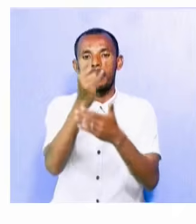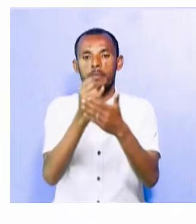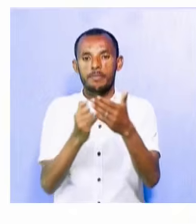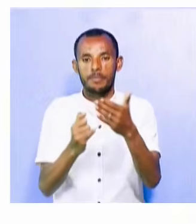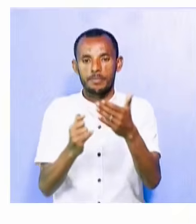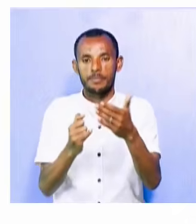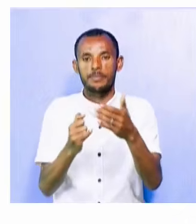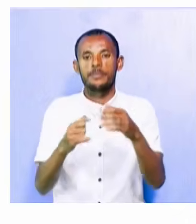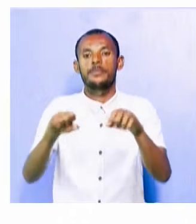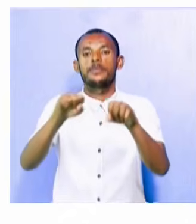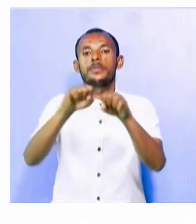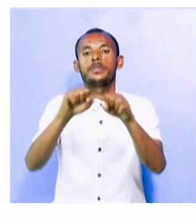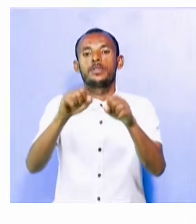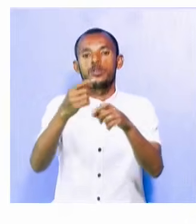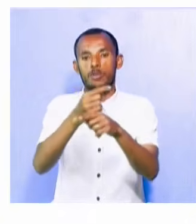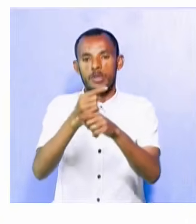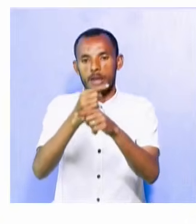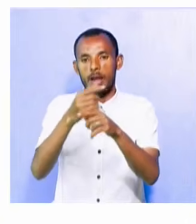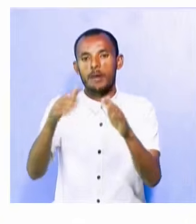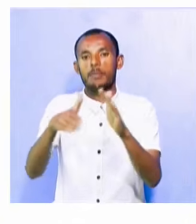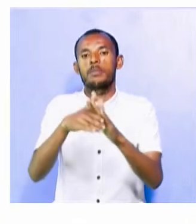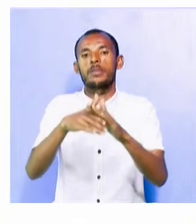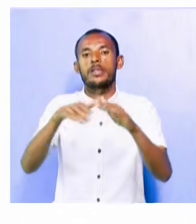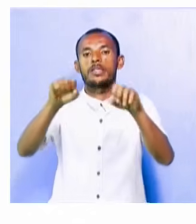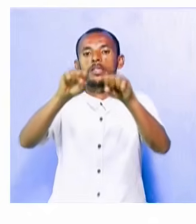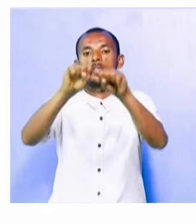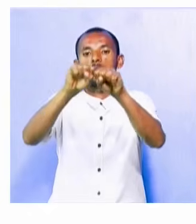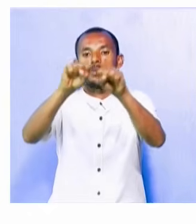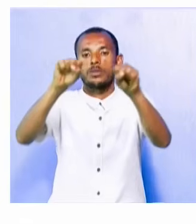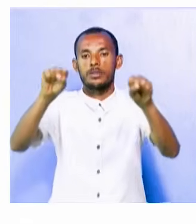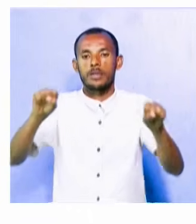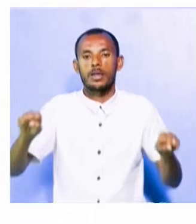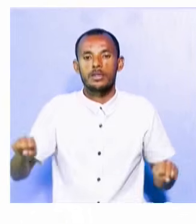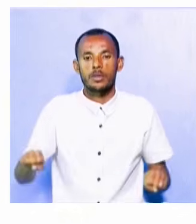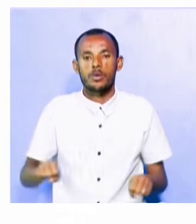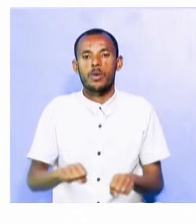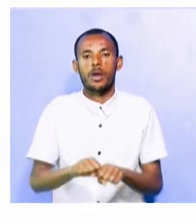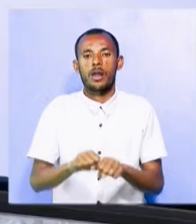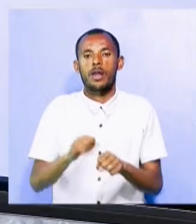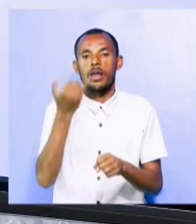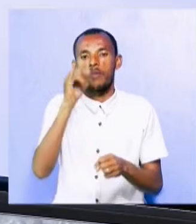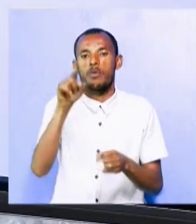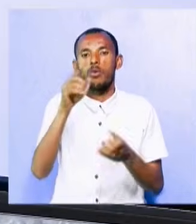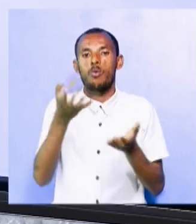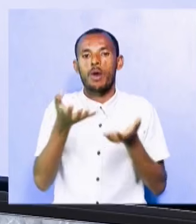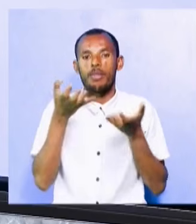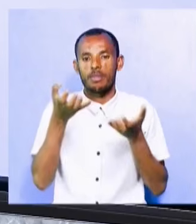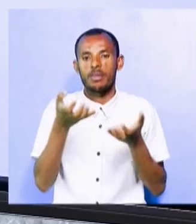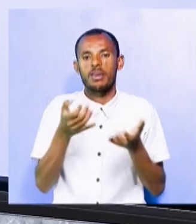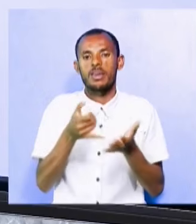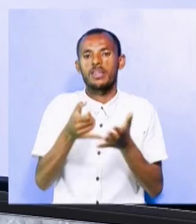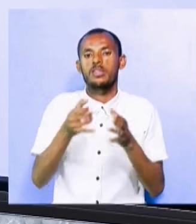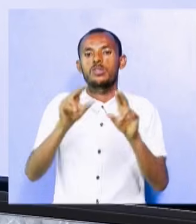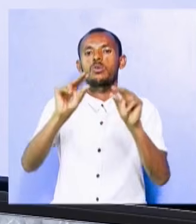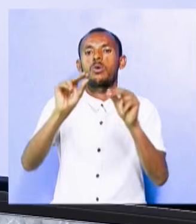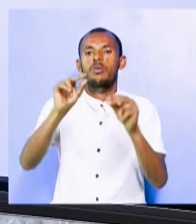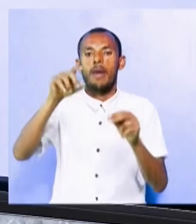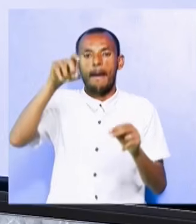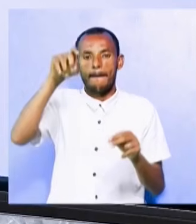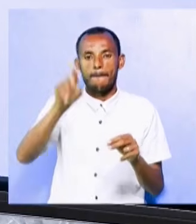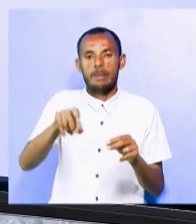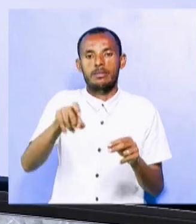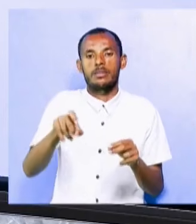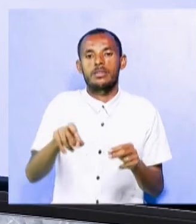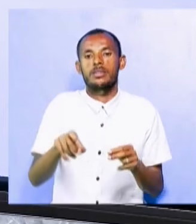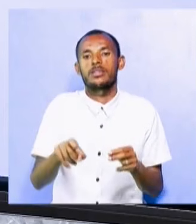sketch the geometric representation of the square if you want. It's not a must to sketch the